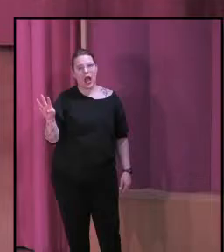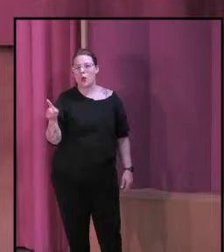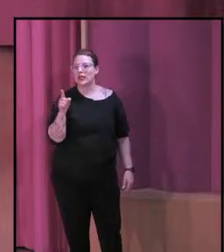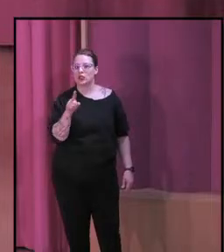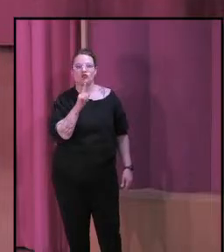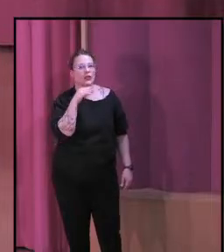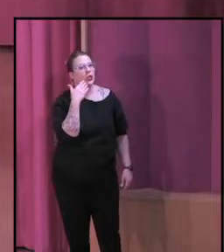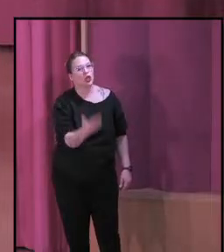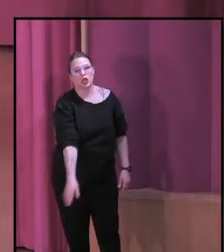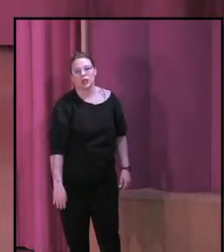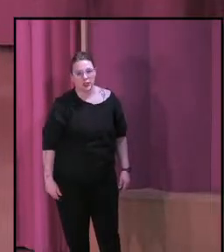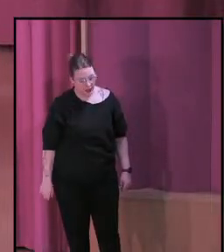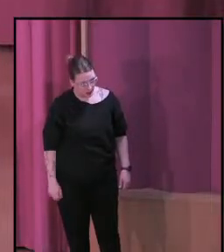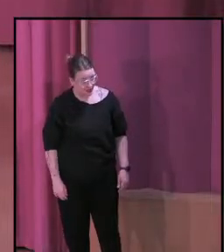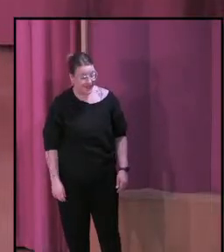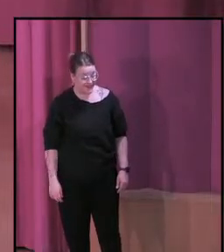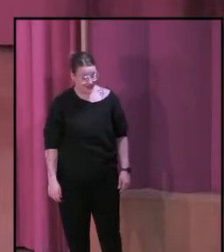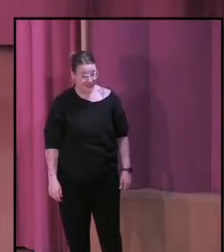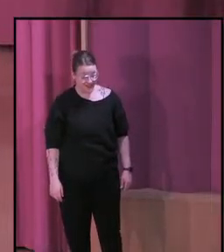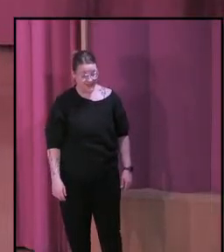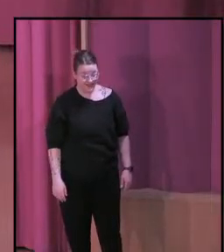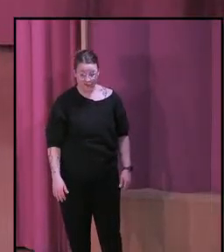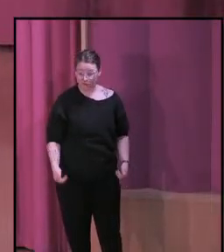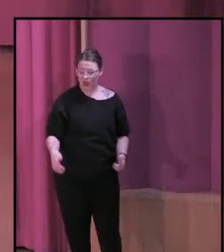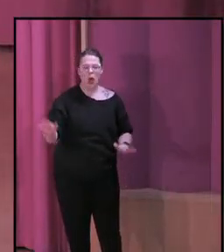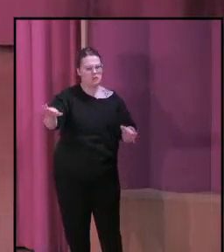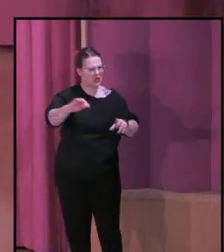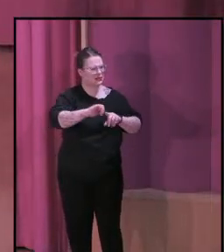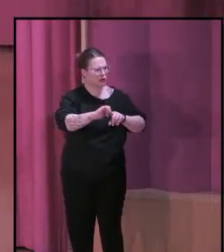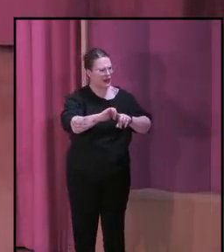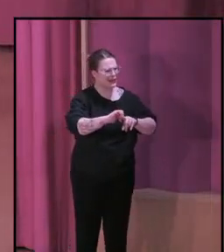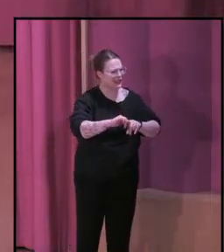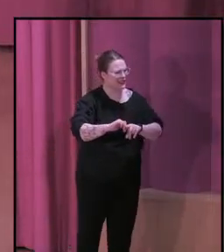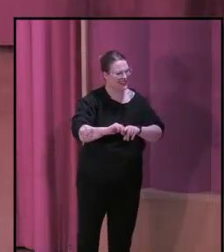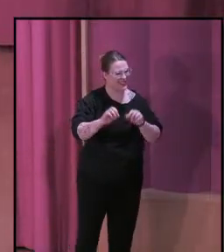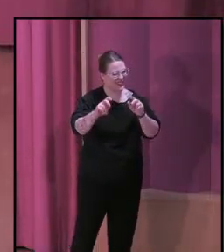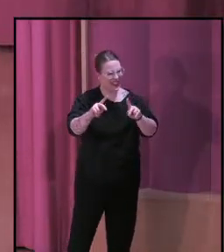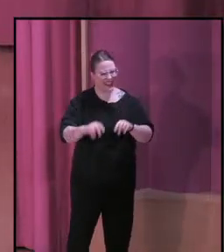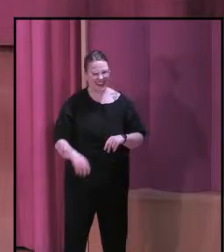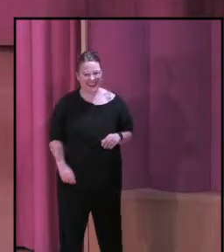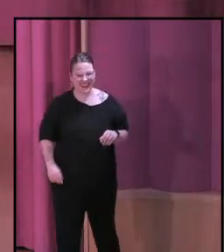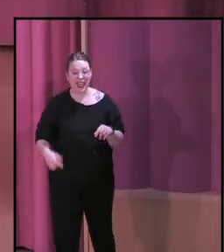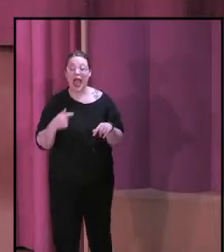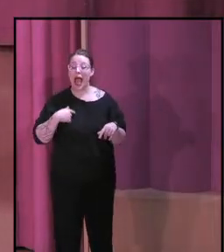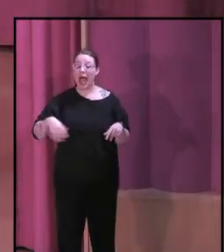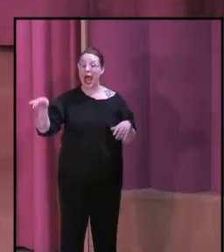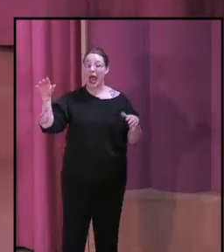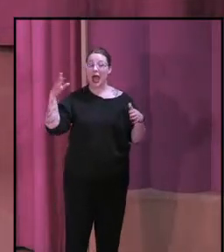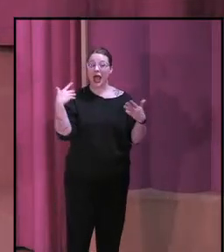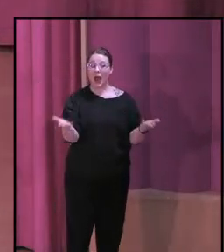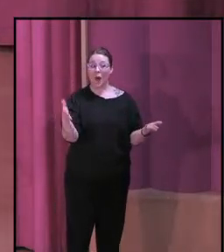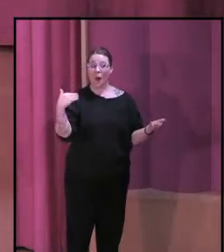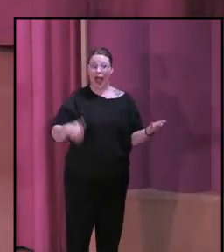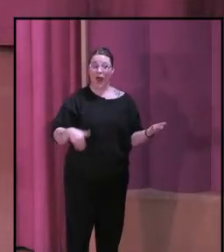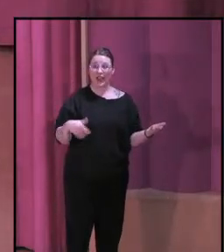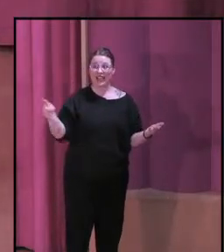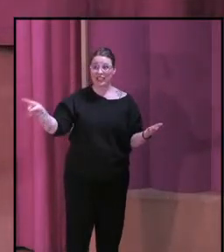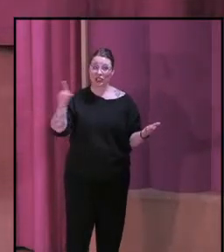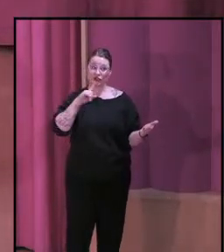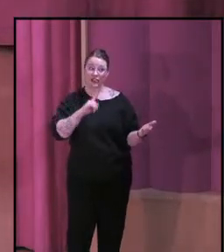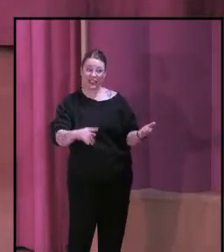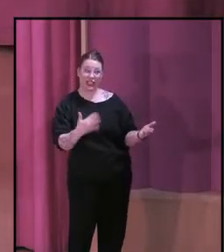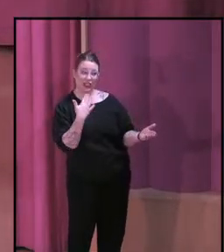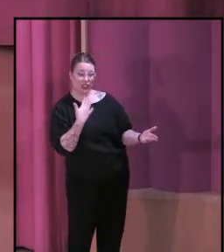really good." Yeah, in fact, let's practice that. So I finish the trick, and you all say, "Wow,